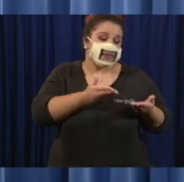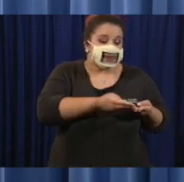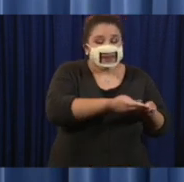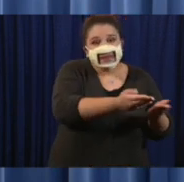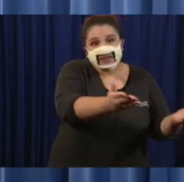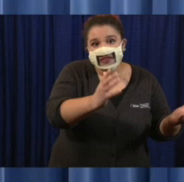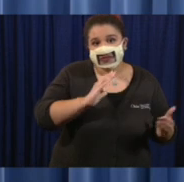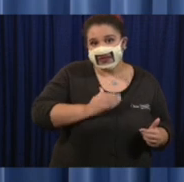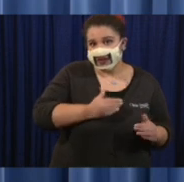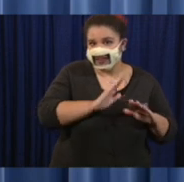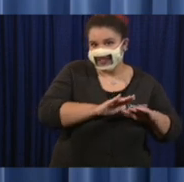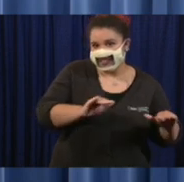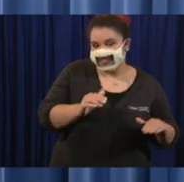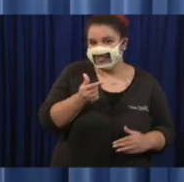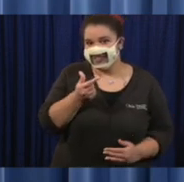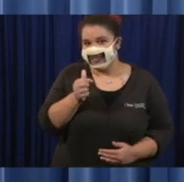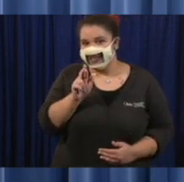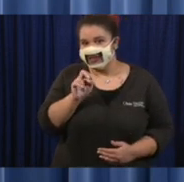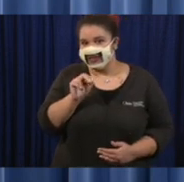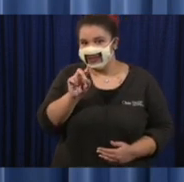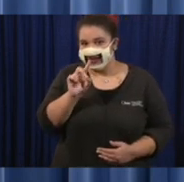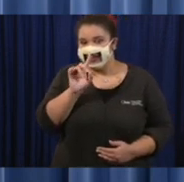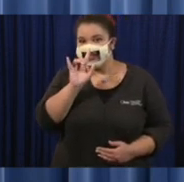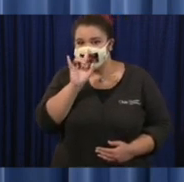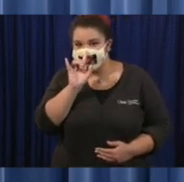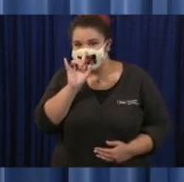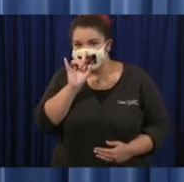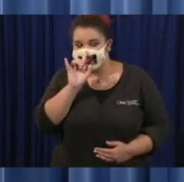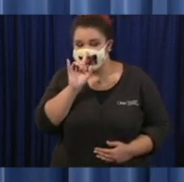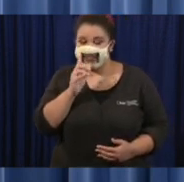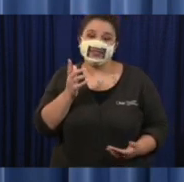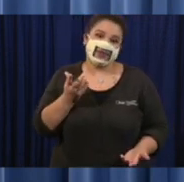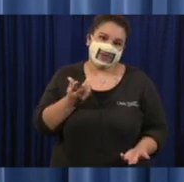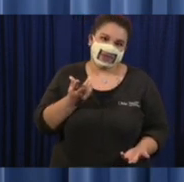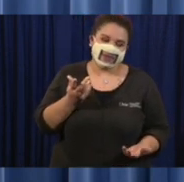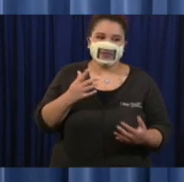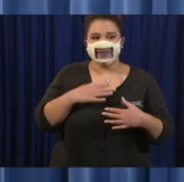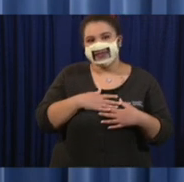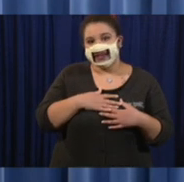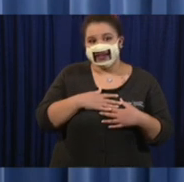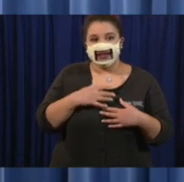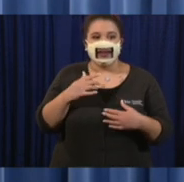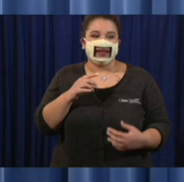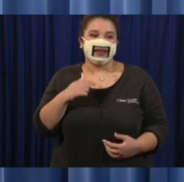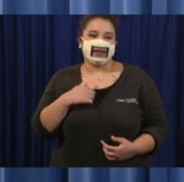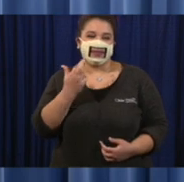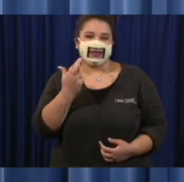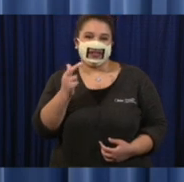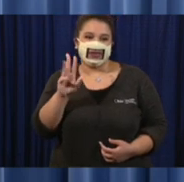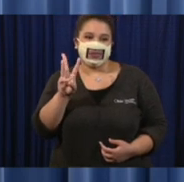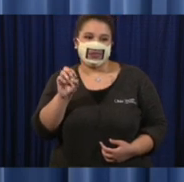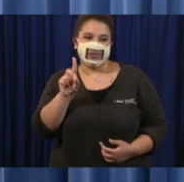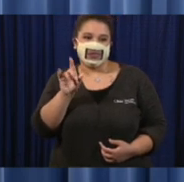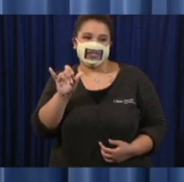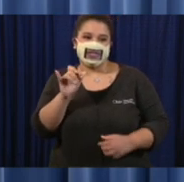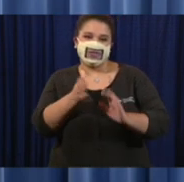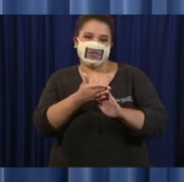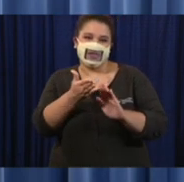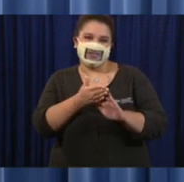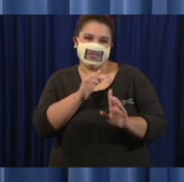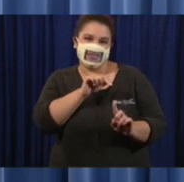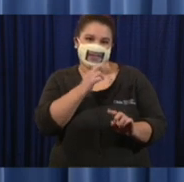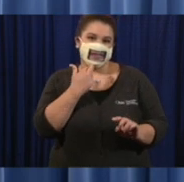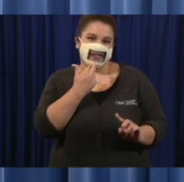kids and grandkids, run by my buddy Woody. So we're thinking of that fried chicken the other day. So maybe in the next few